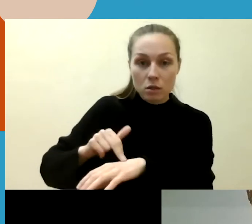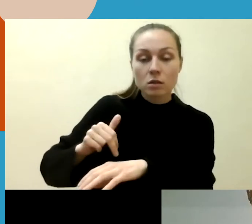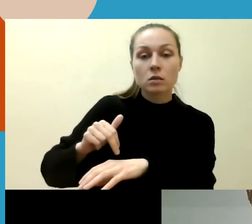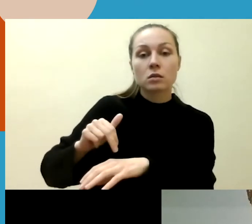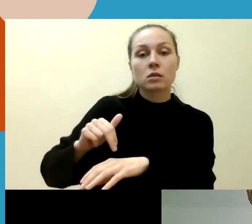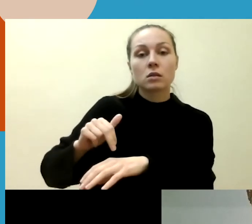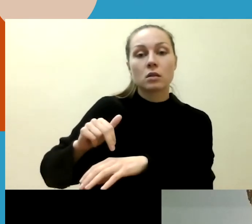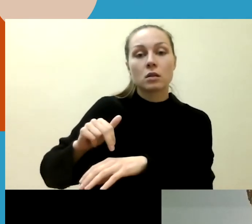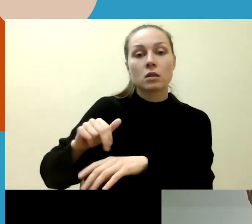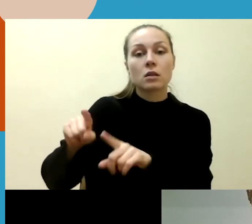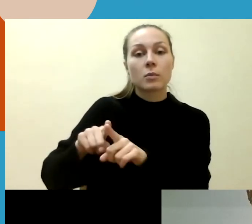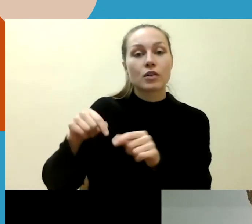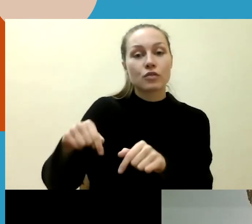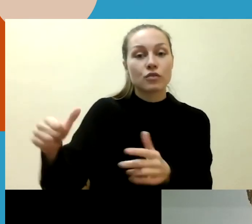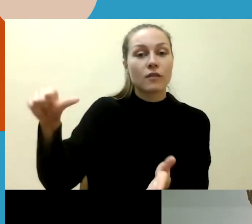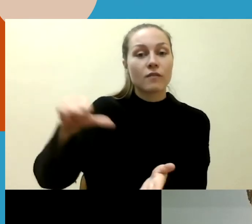Prosecutors, police